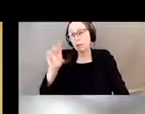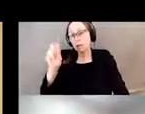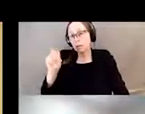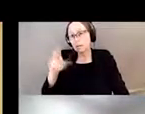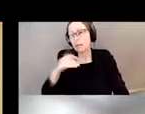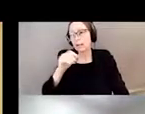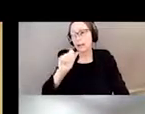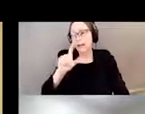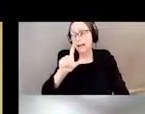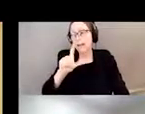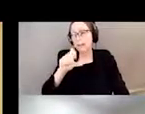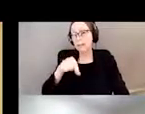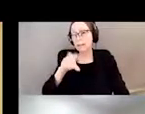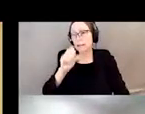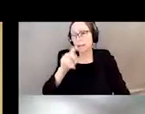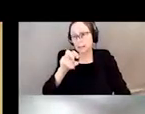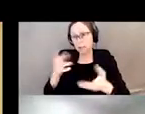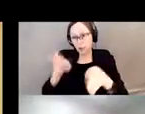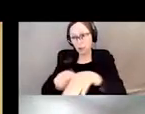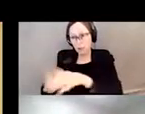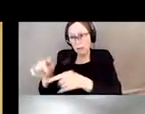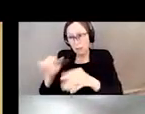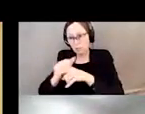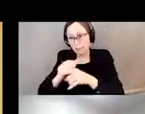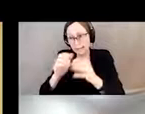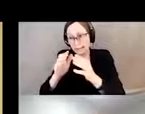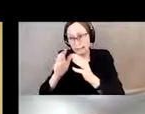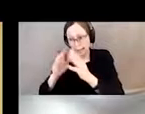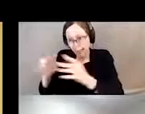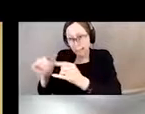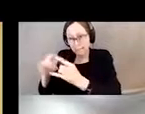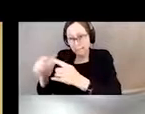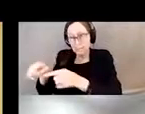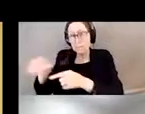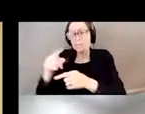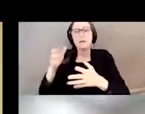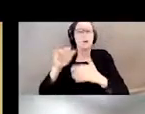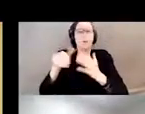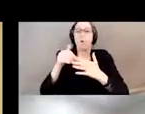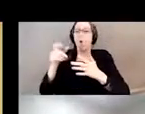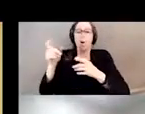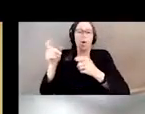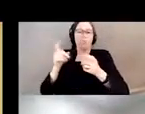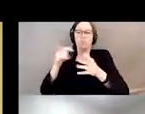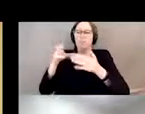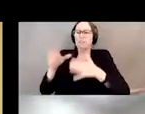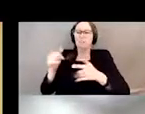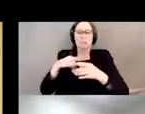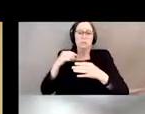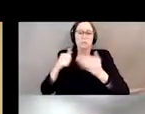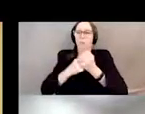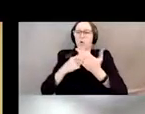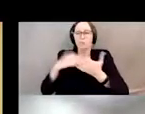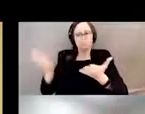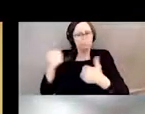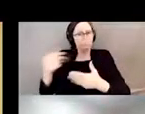different terrorist training camps that have been in your territory up to this point in time. Hand over all the terrorist leaders and their supporters and allow the